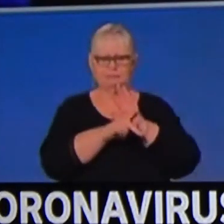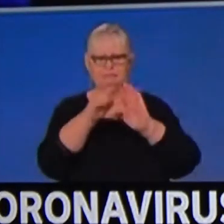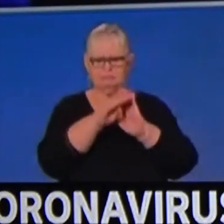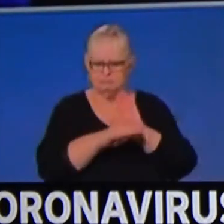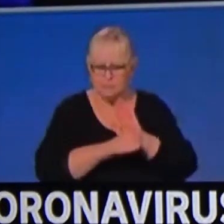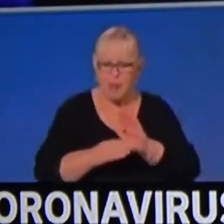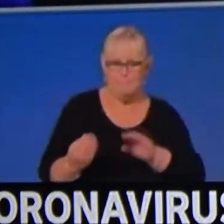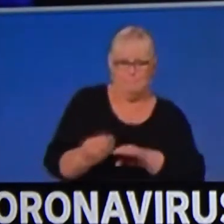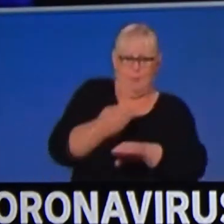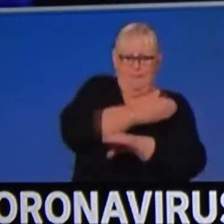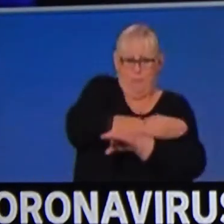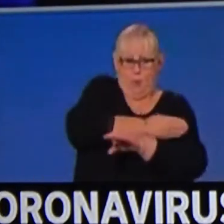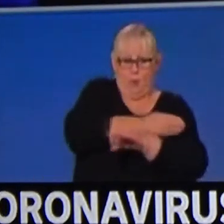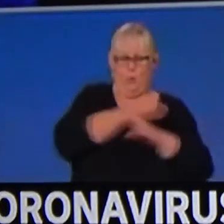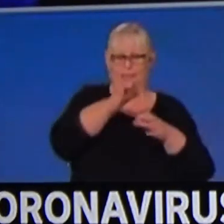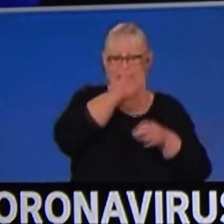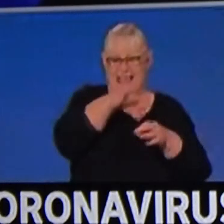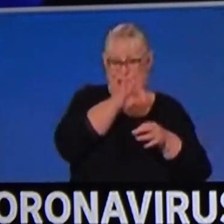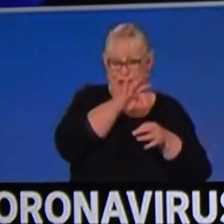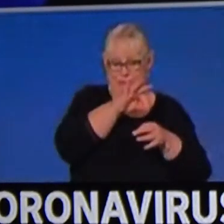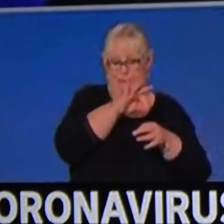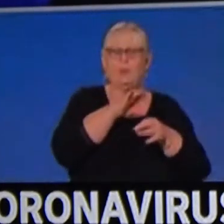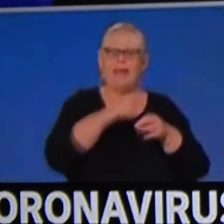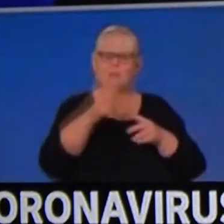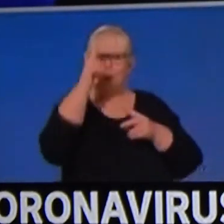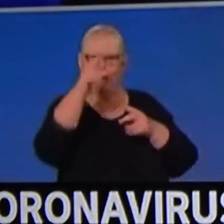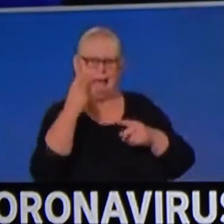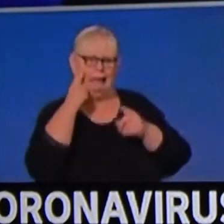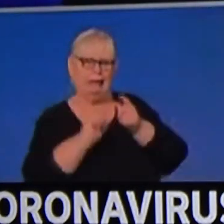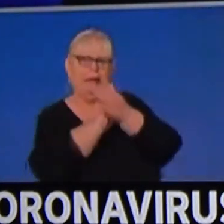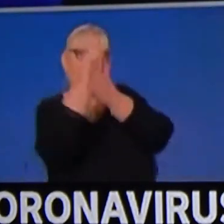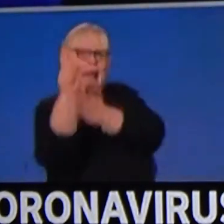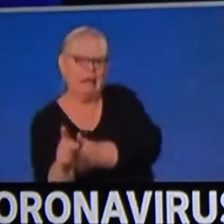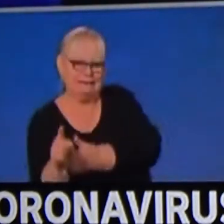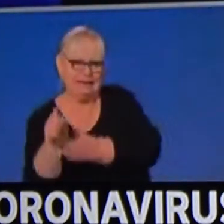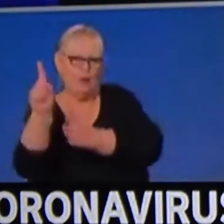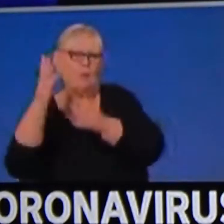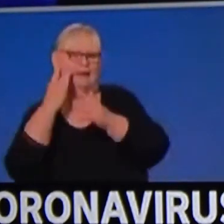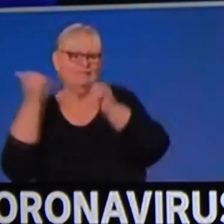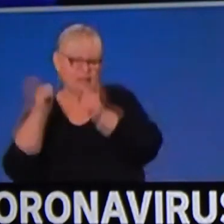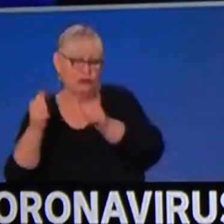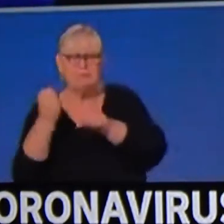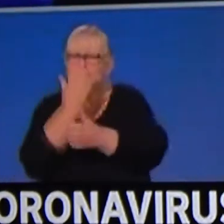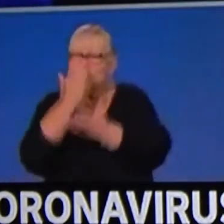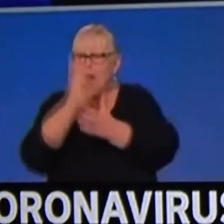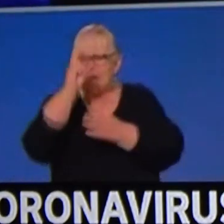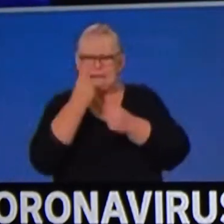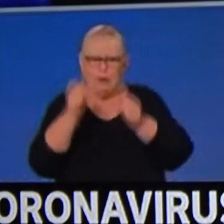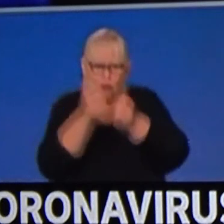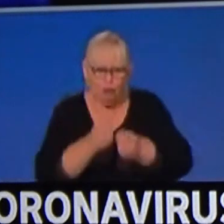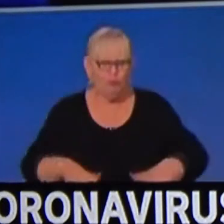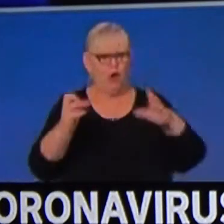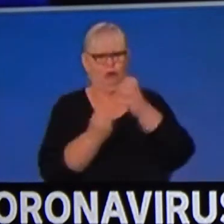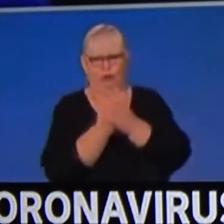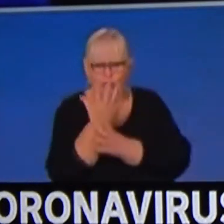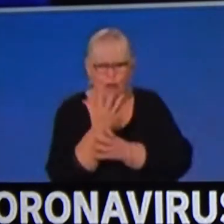election will need to be reconsidered on the other side to ensure that we can achieve the growth that will be necessary in our economy